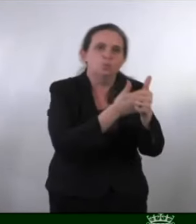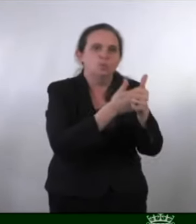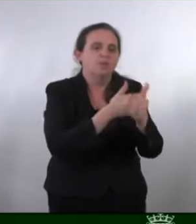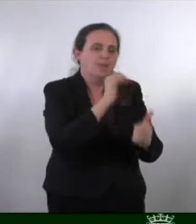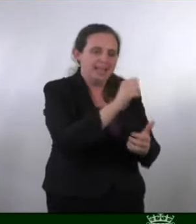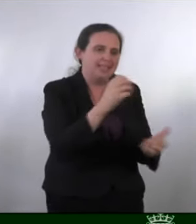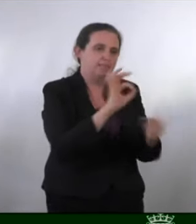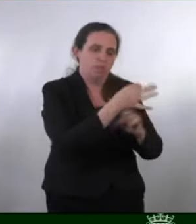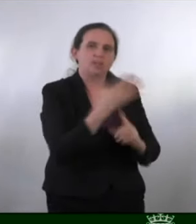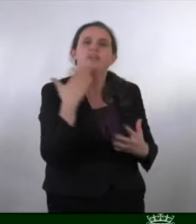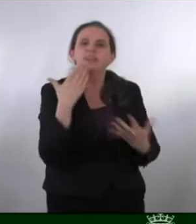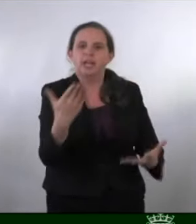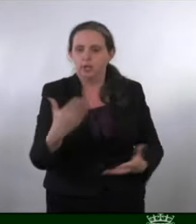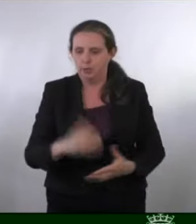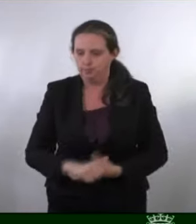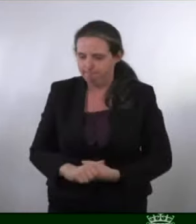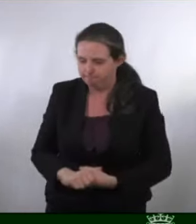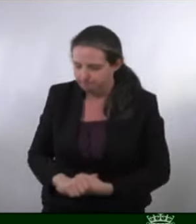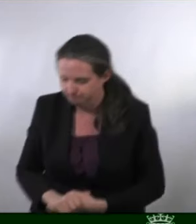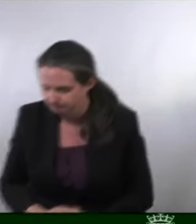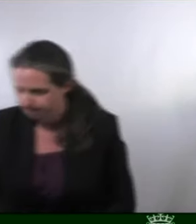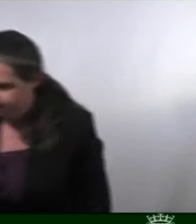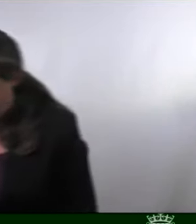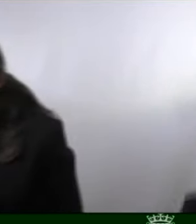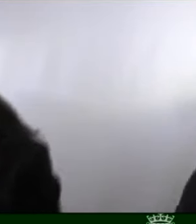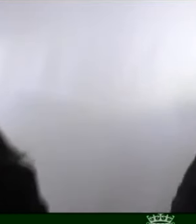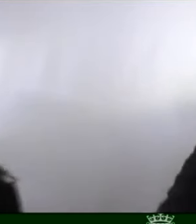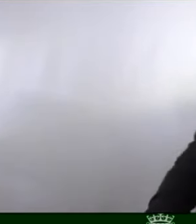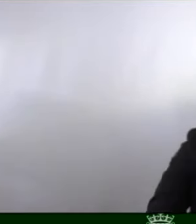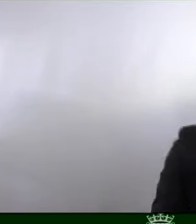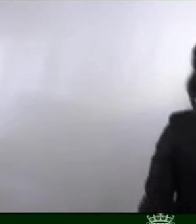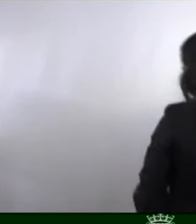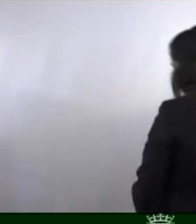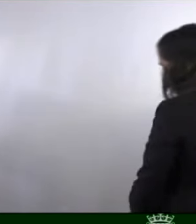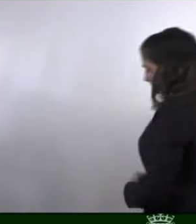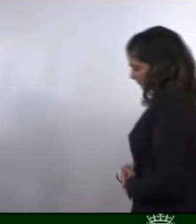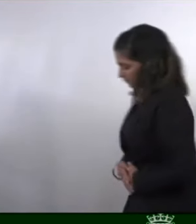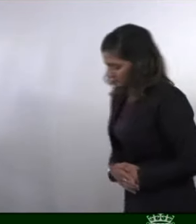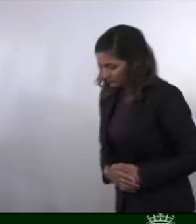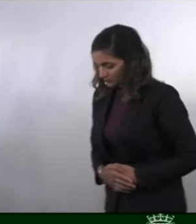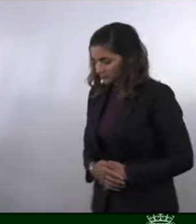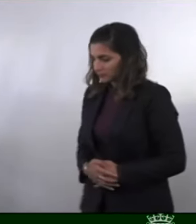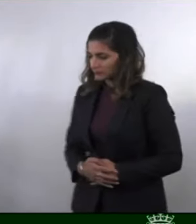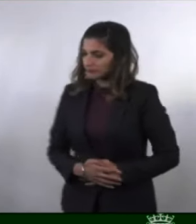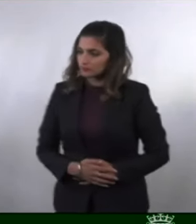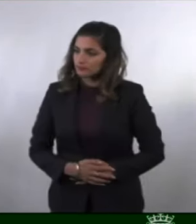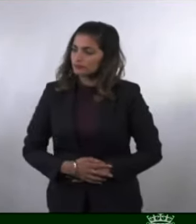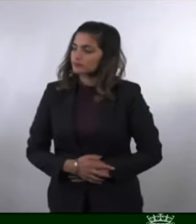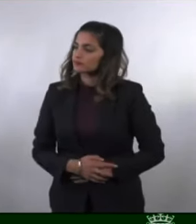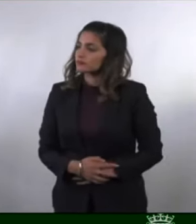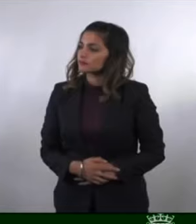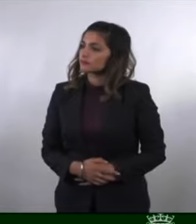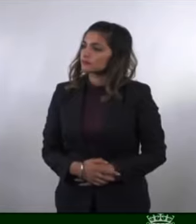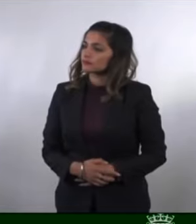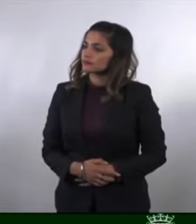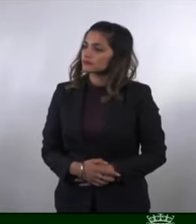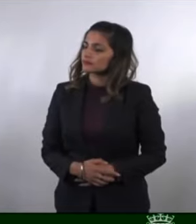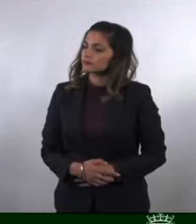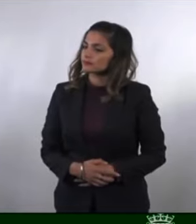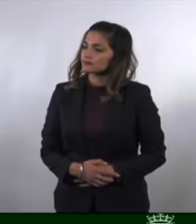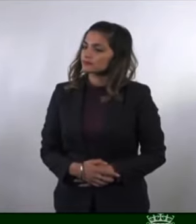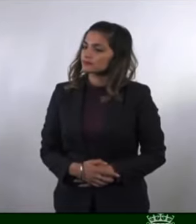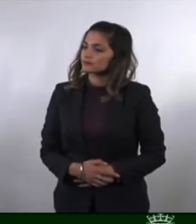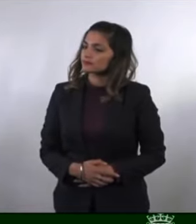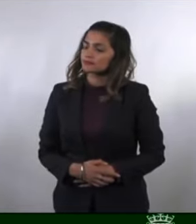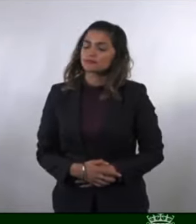point. Richard Graham. Speaker, many will be relieved that collective worship, outdoor sports,